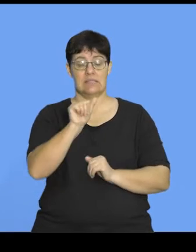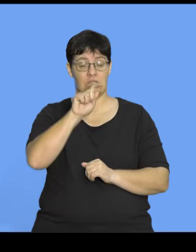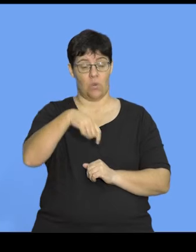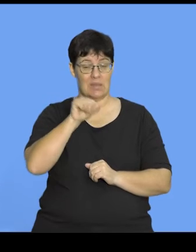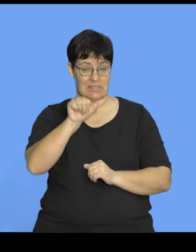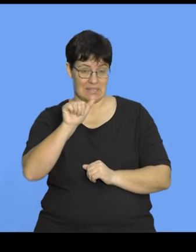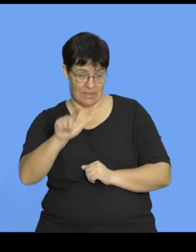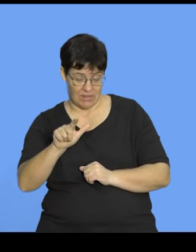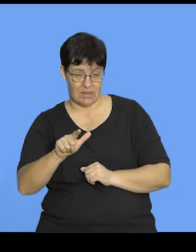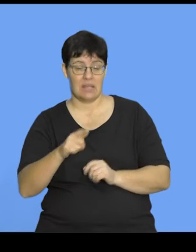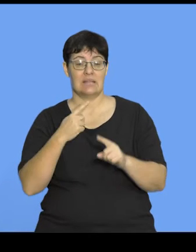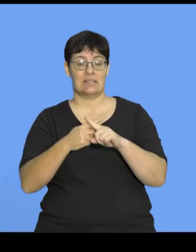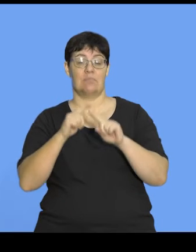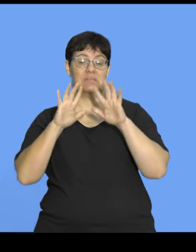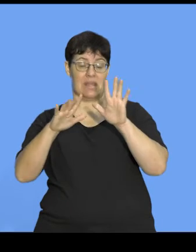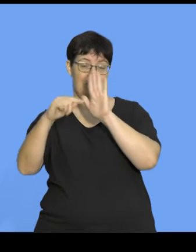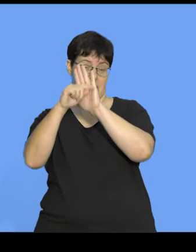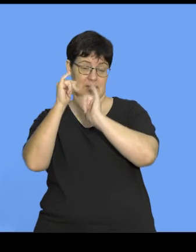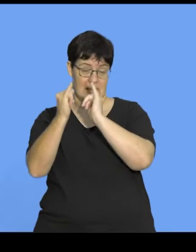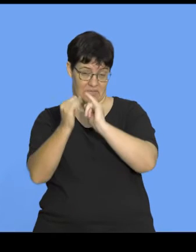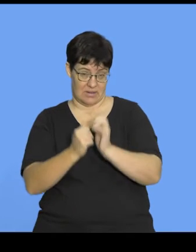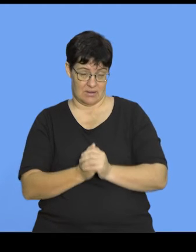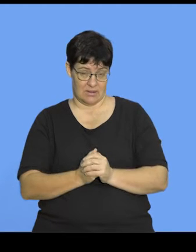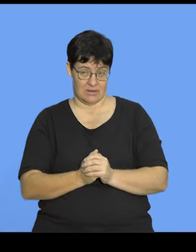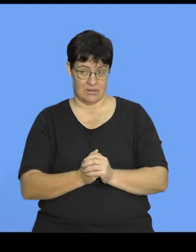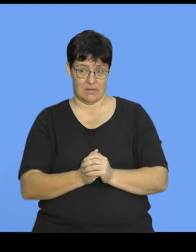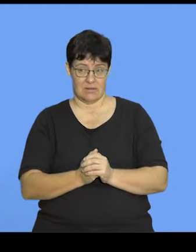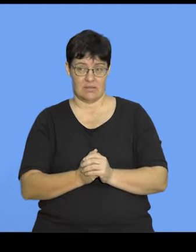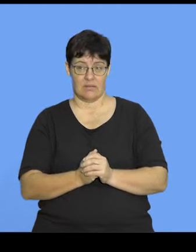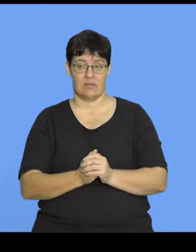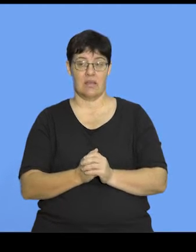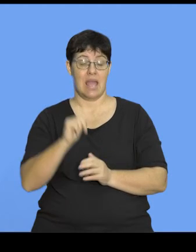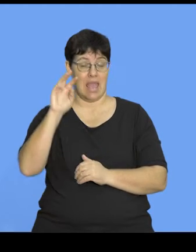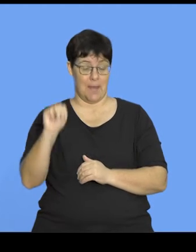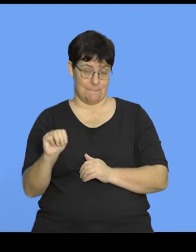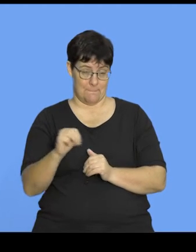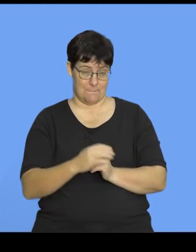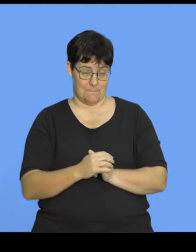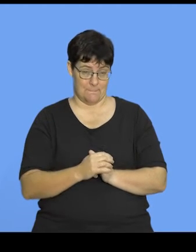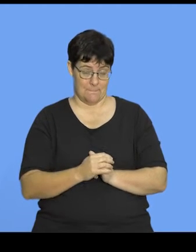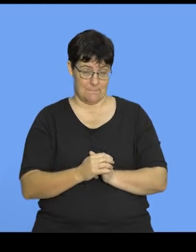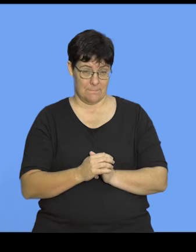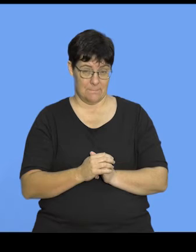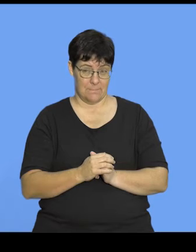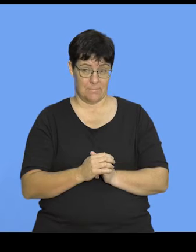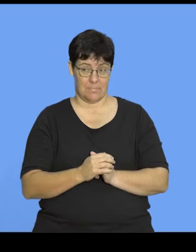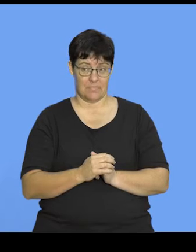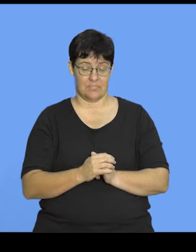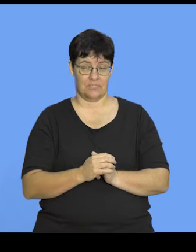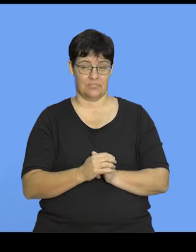6,67 times 10 to the minus 11. Now I've got m times